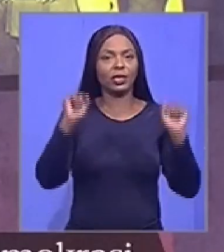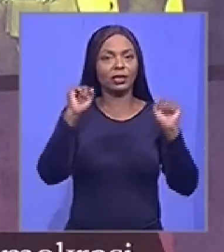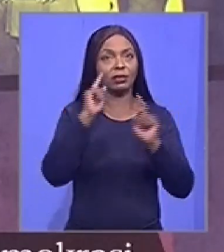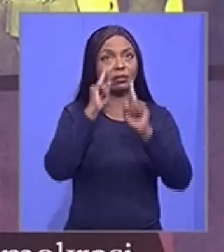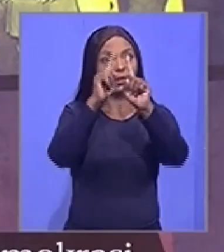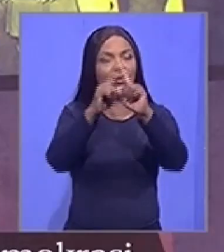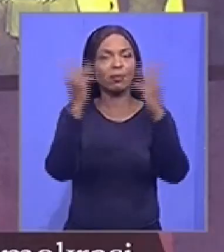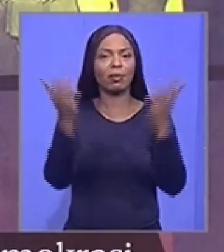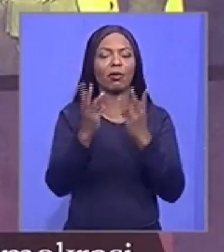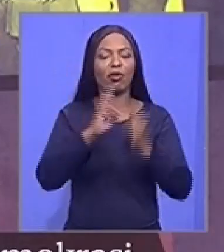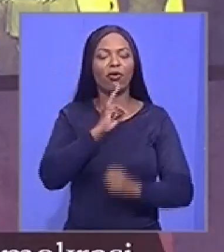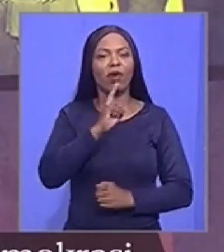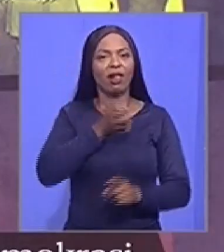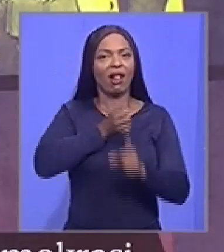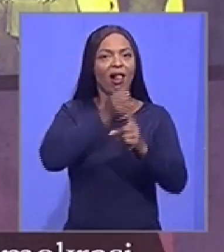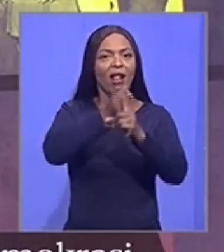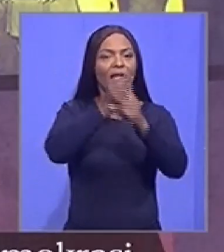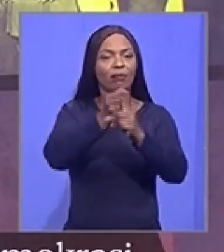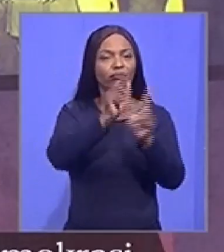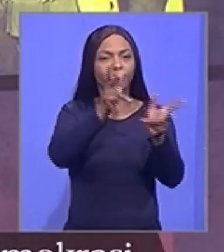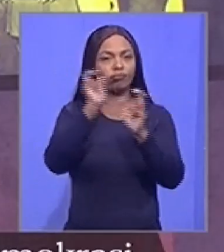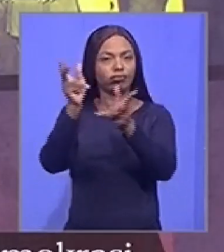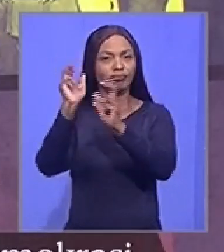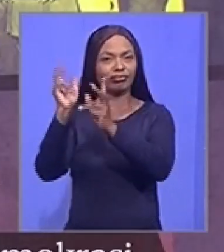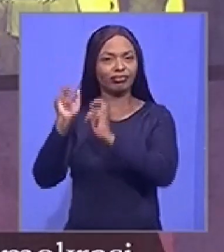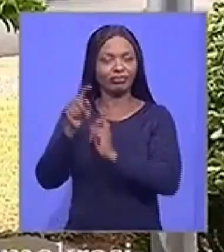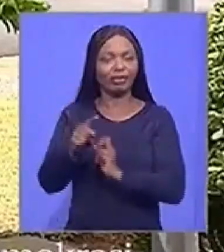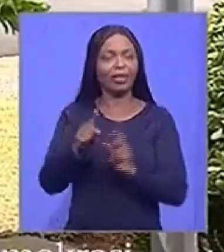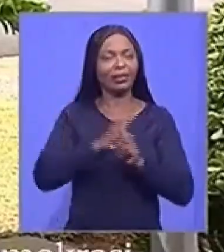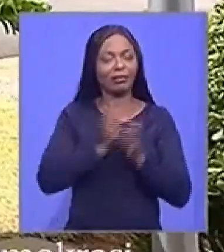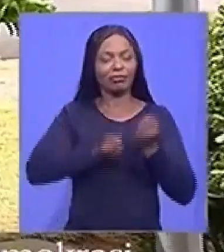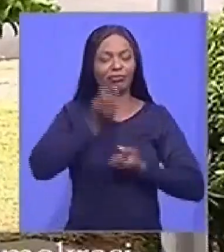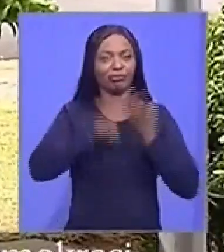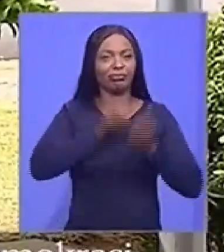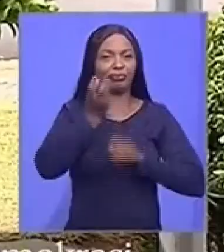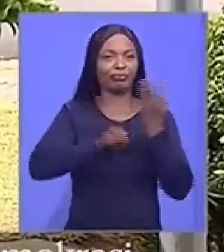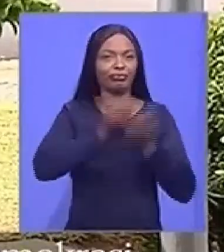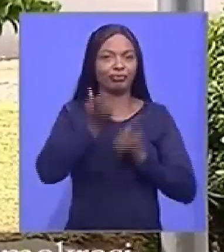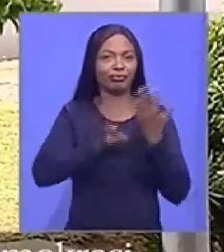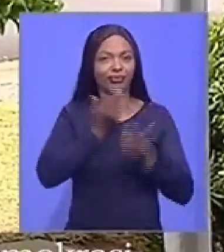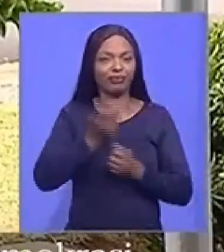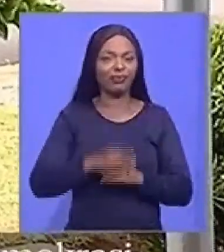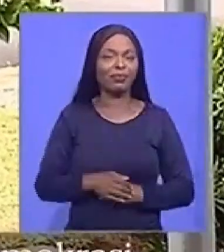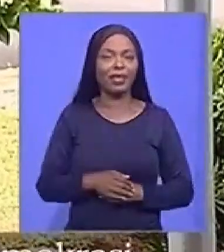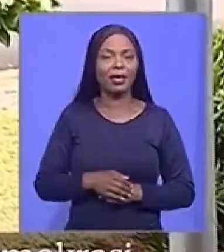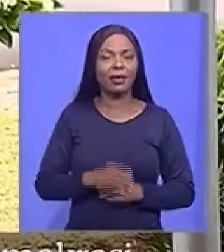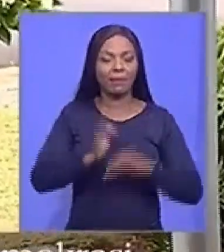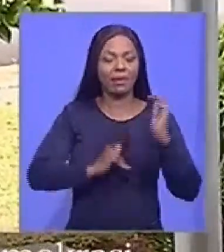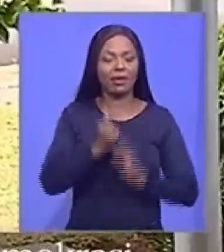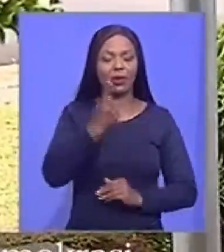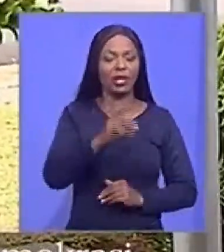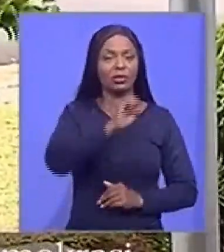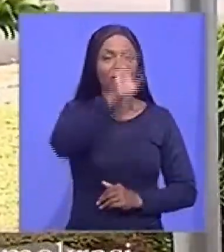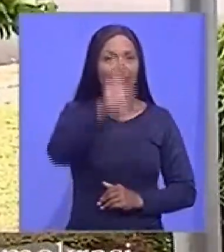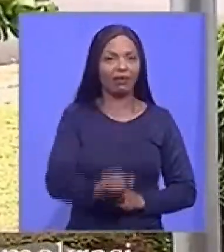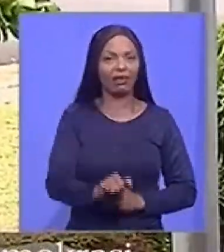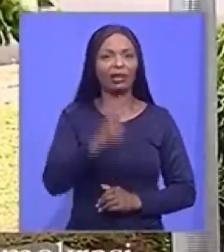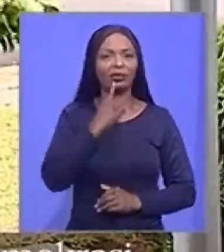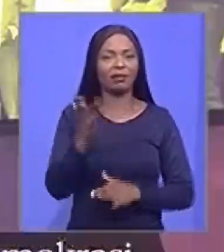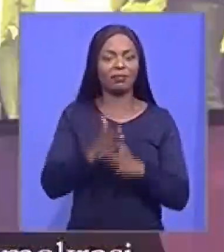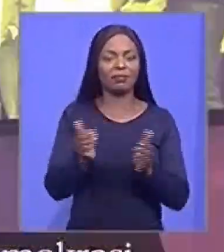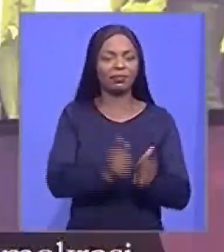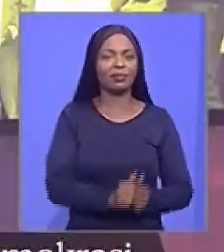the people's voices are heard and their will is expressed. Ka fa go jelengwe Build One South Africa e buile ka tirisano